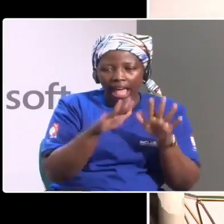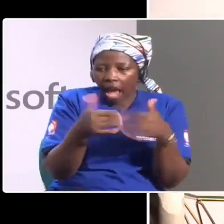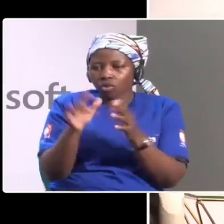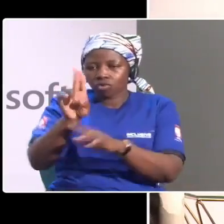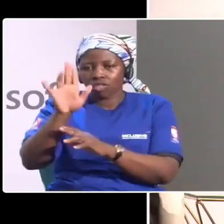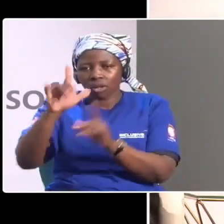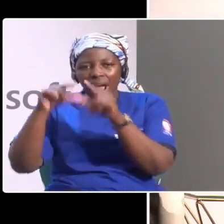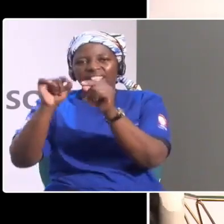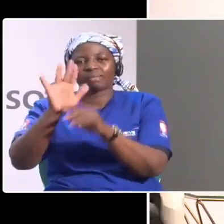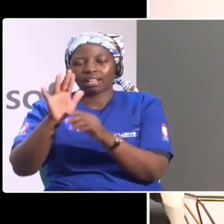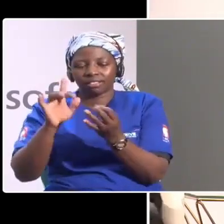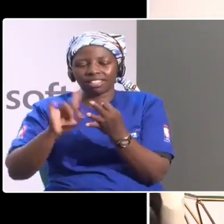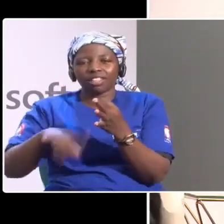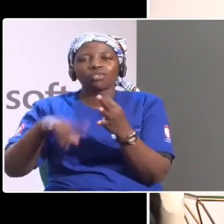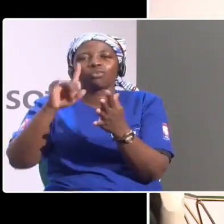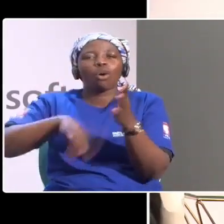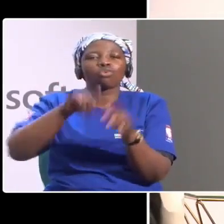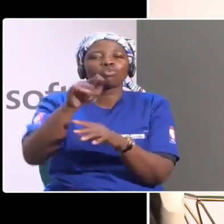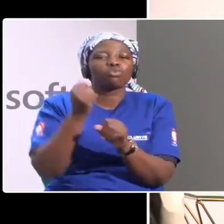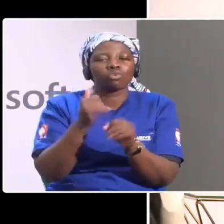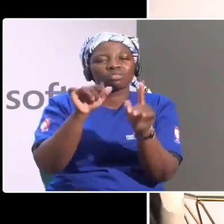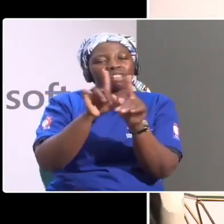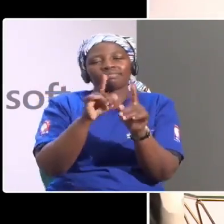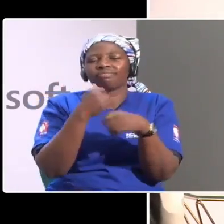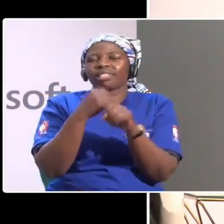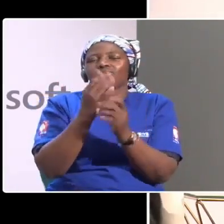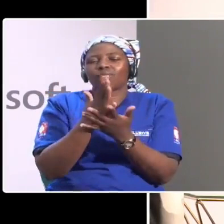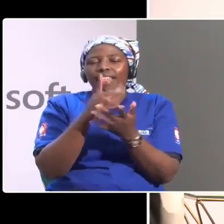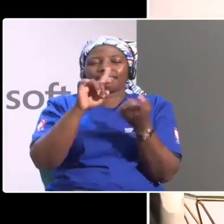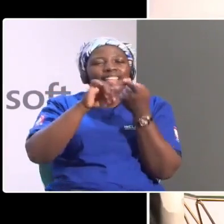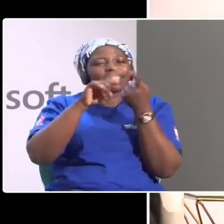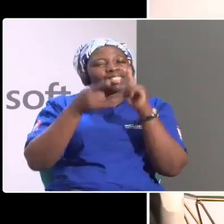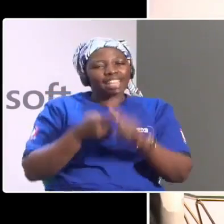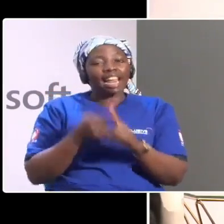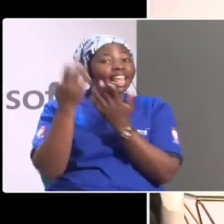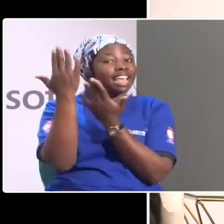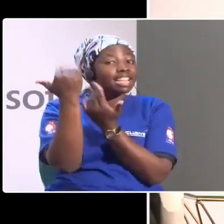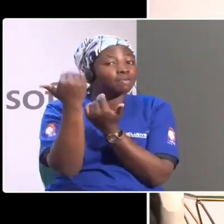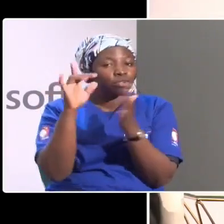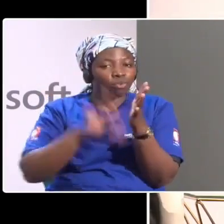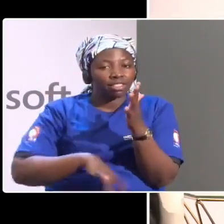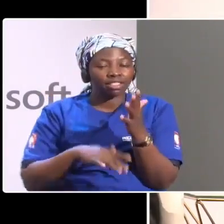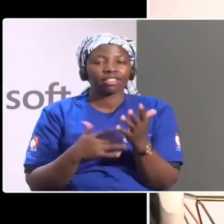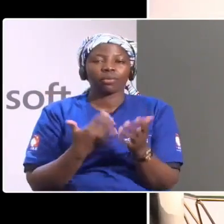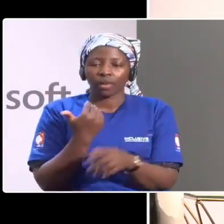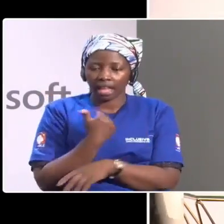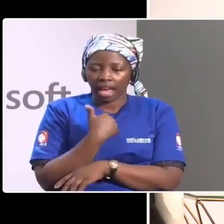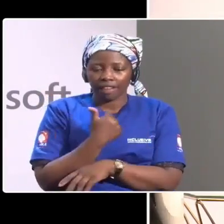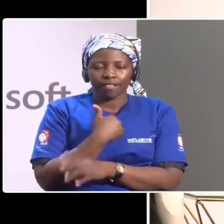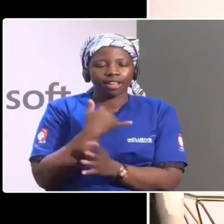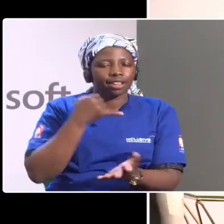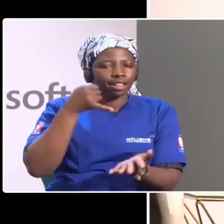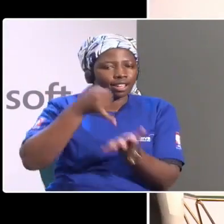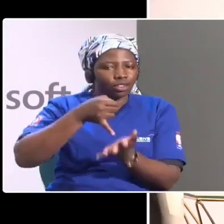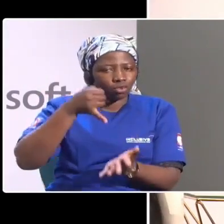your words, what you do, ensure the standard expects that there is